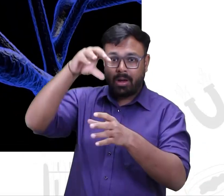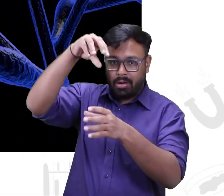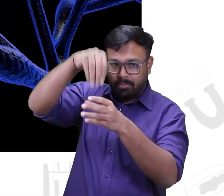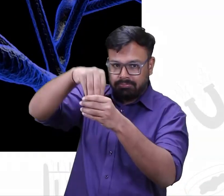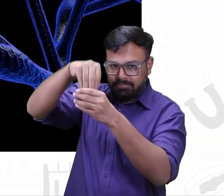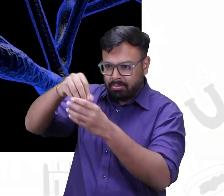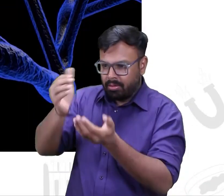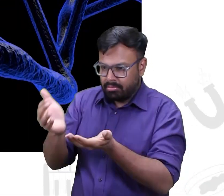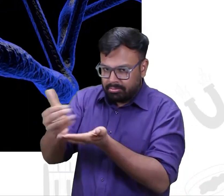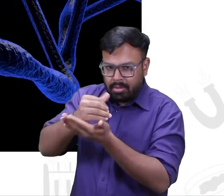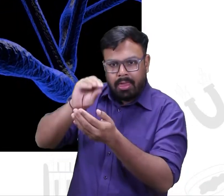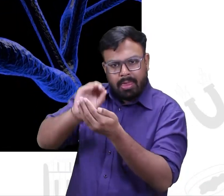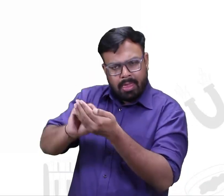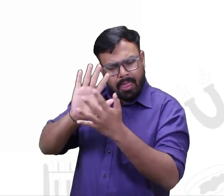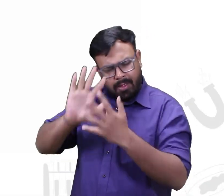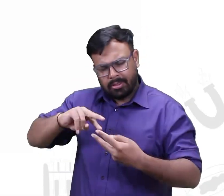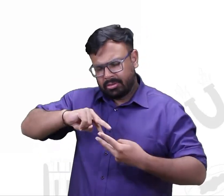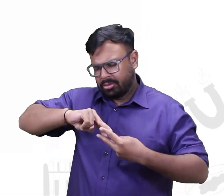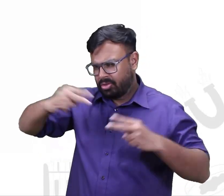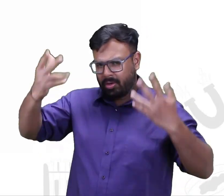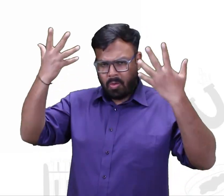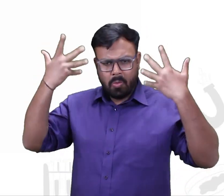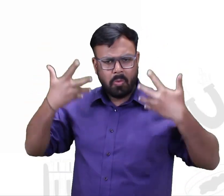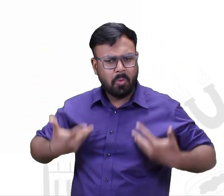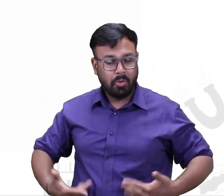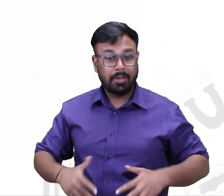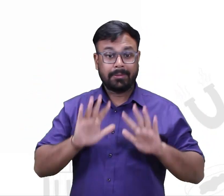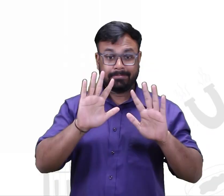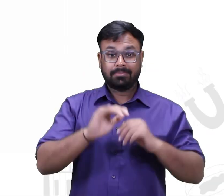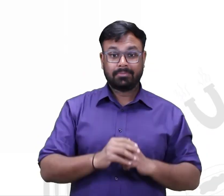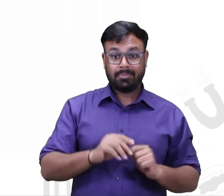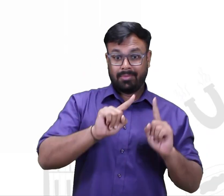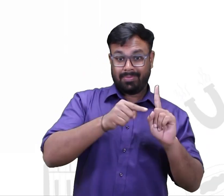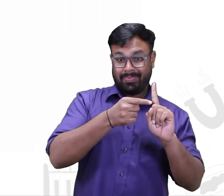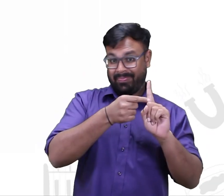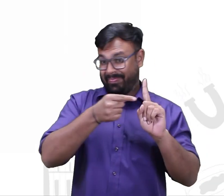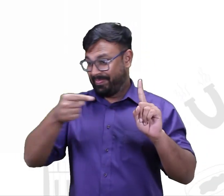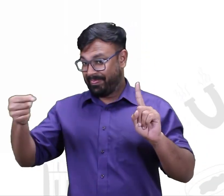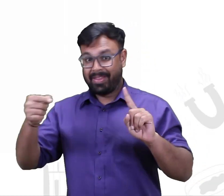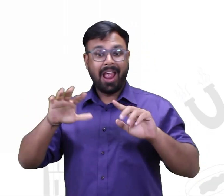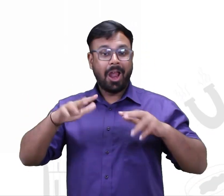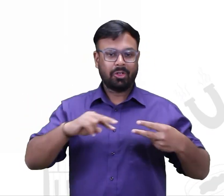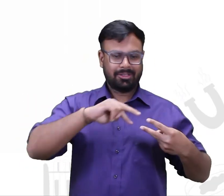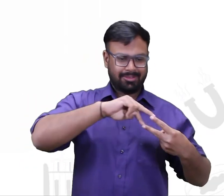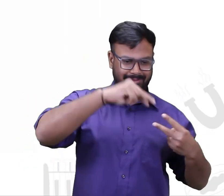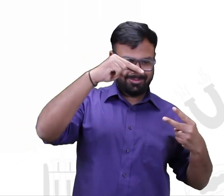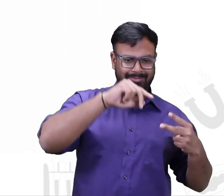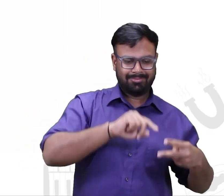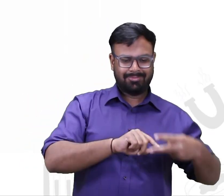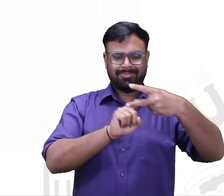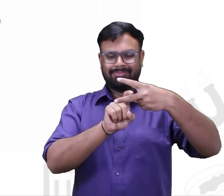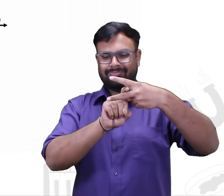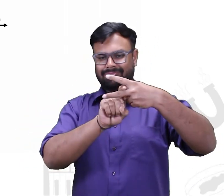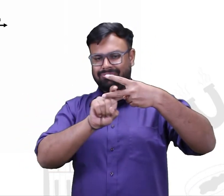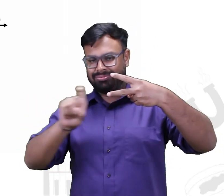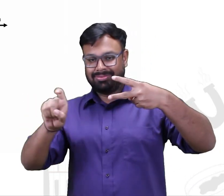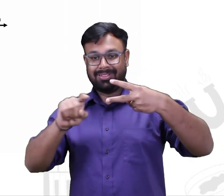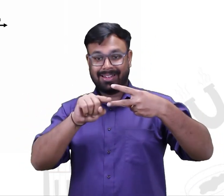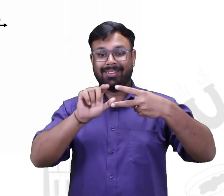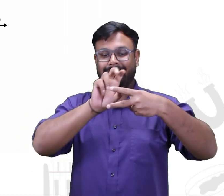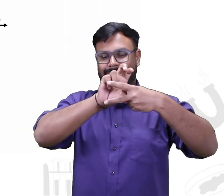information as well as stores the information. mRNA that transcribe the information for the proteins to execute the